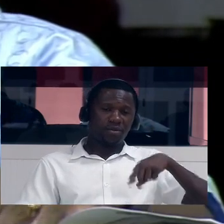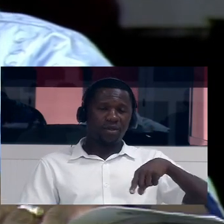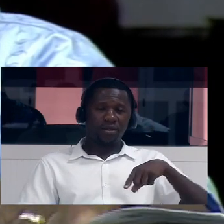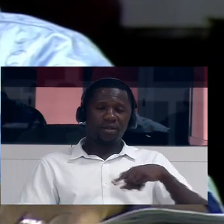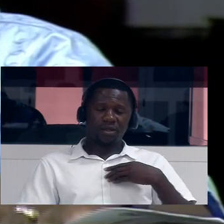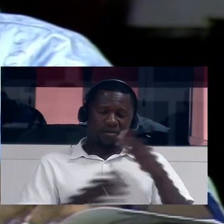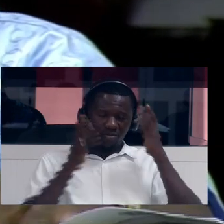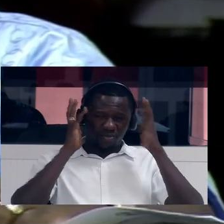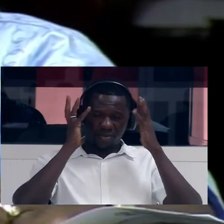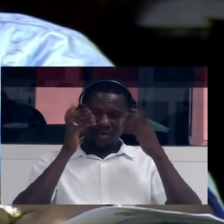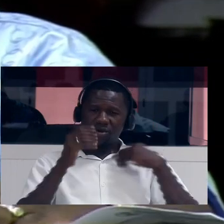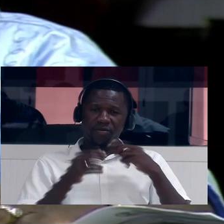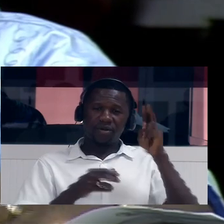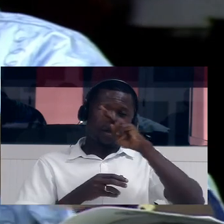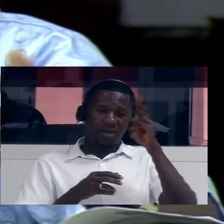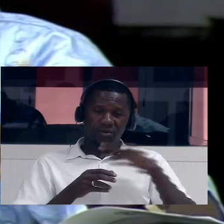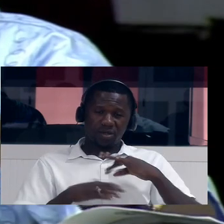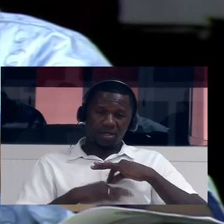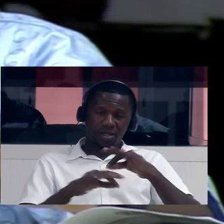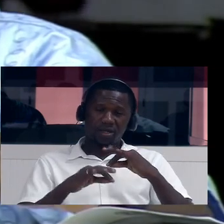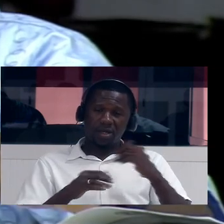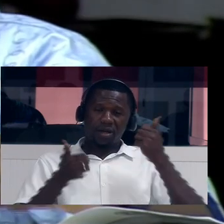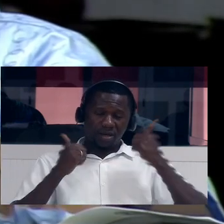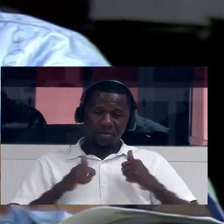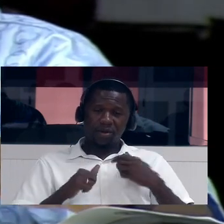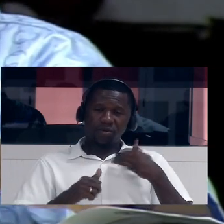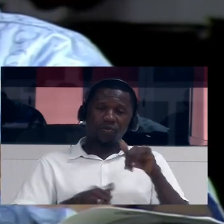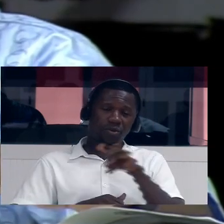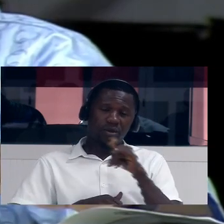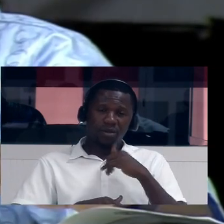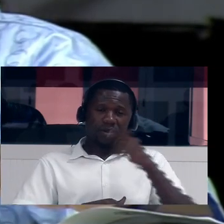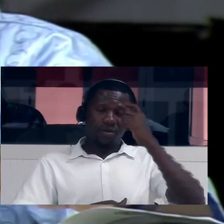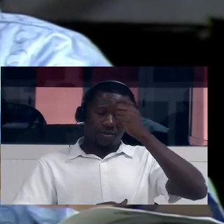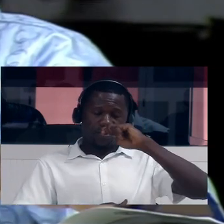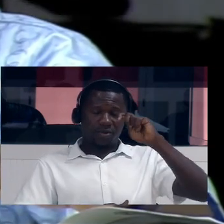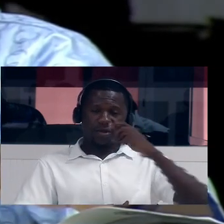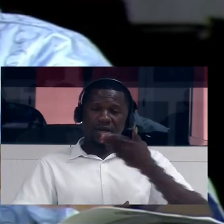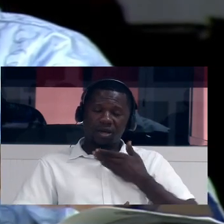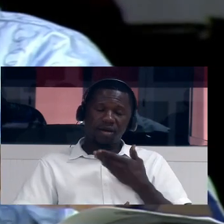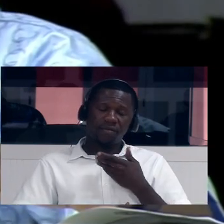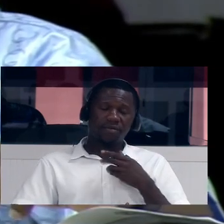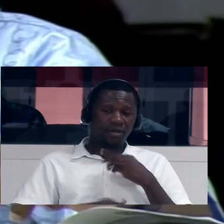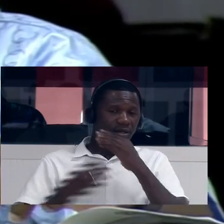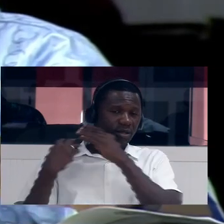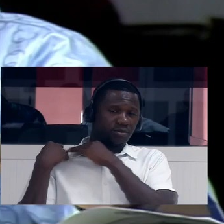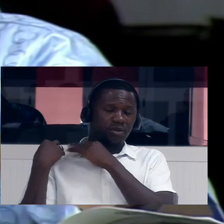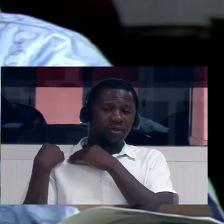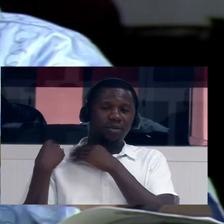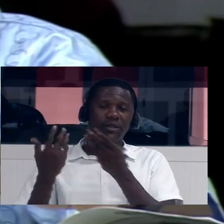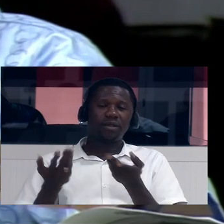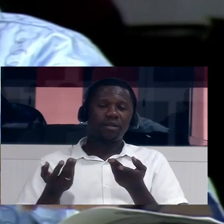national interest occurred in which the police had certain